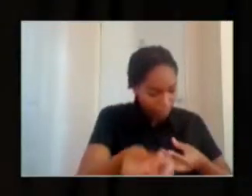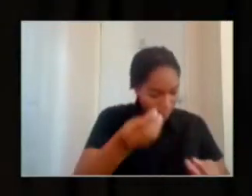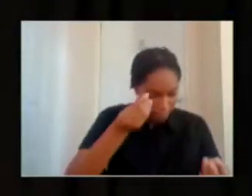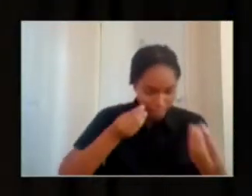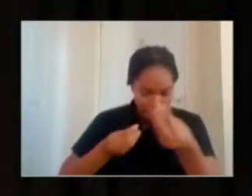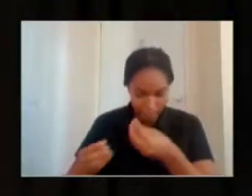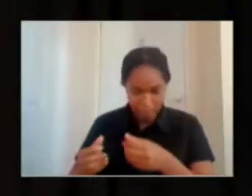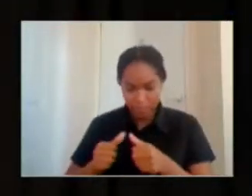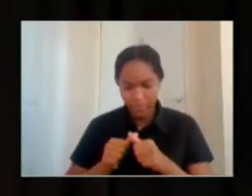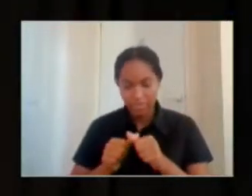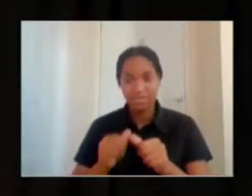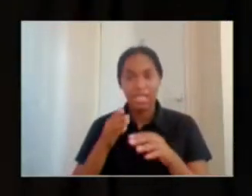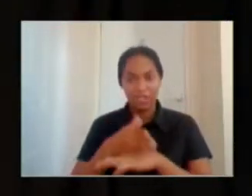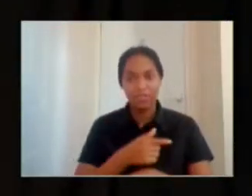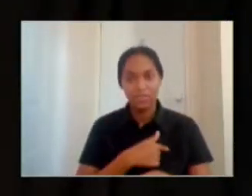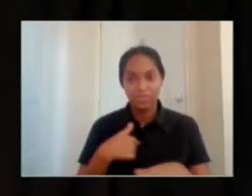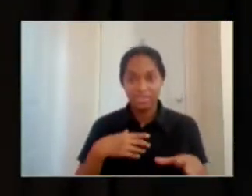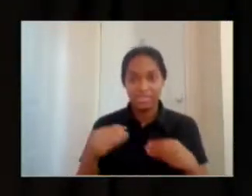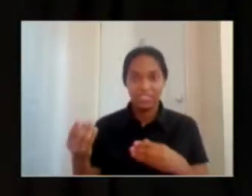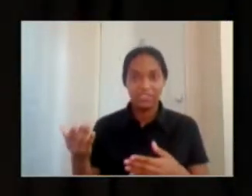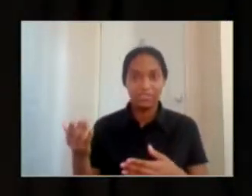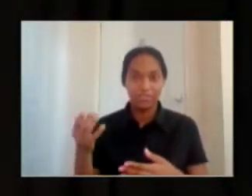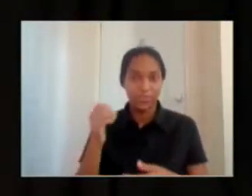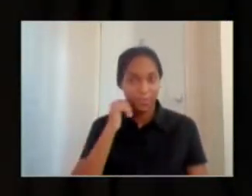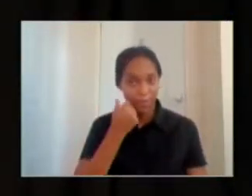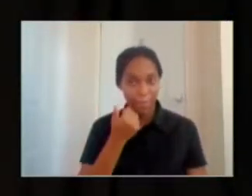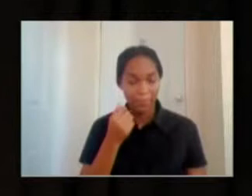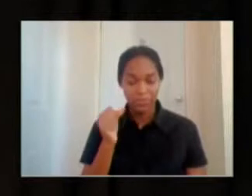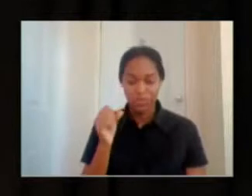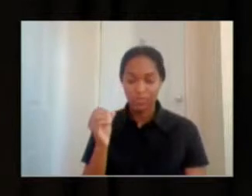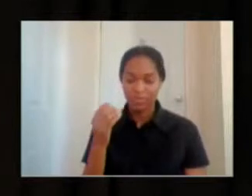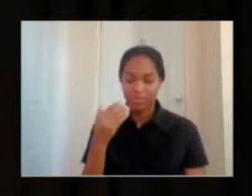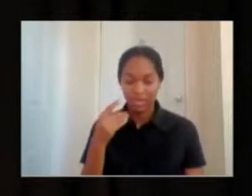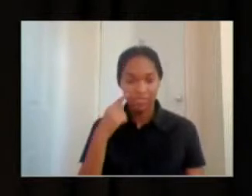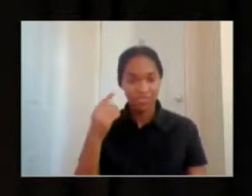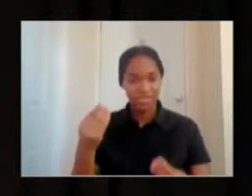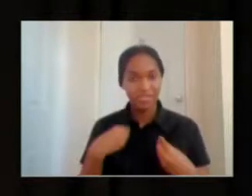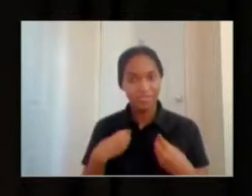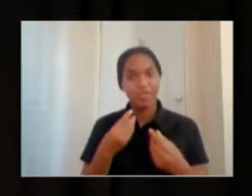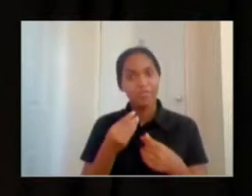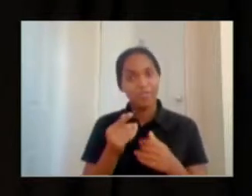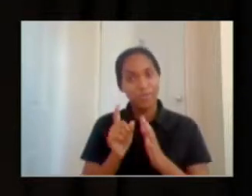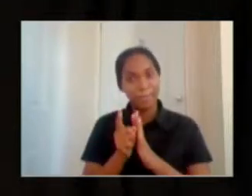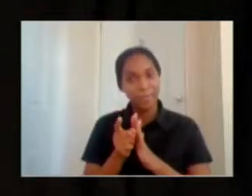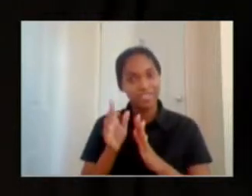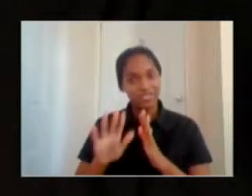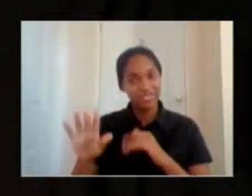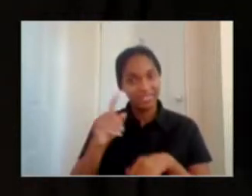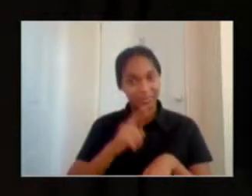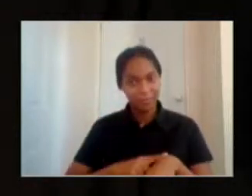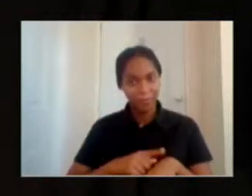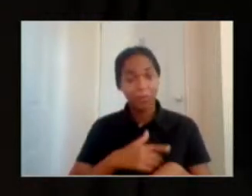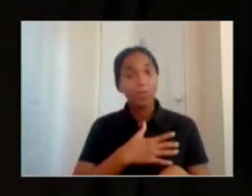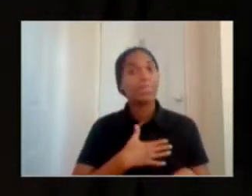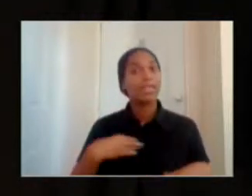we all leave here tomorrow. So thank you for giving me a couple minutes of your time.